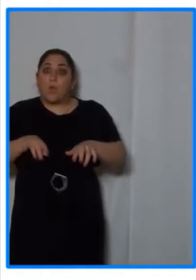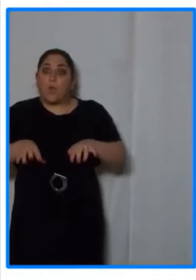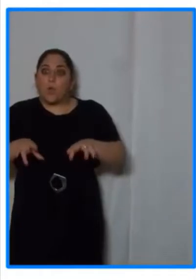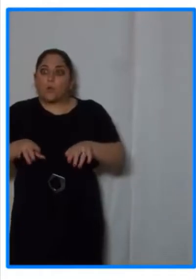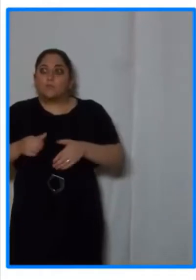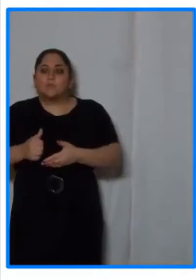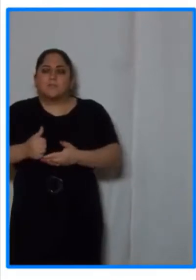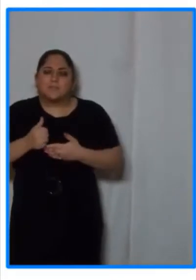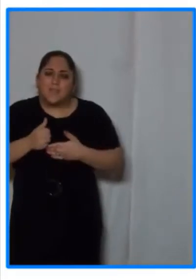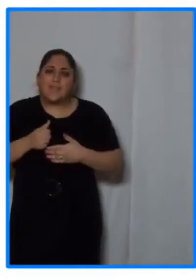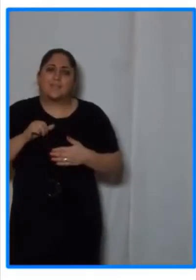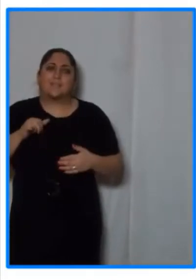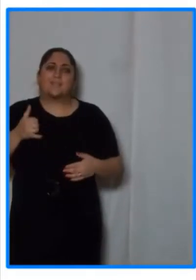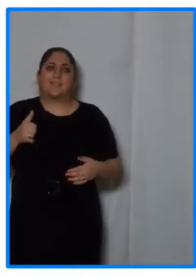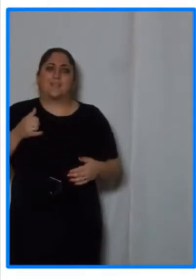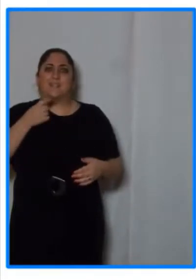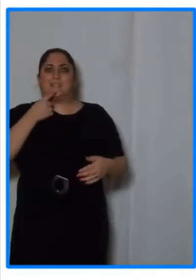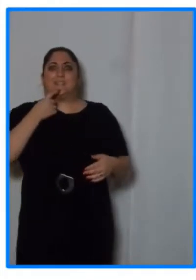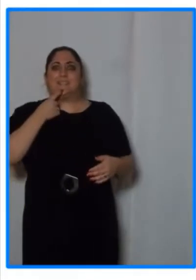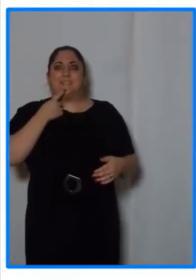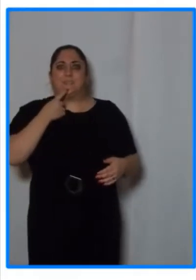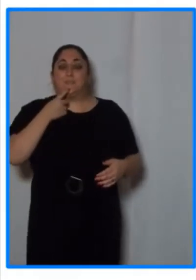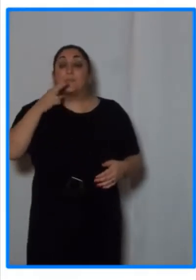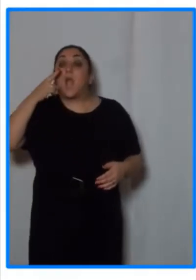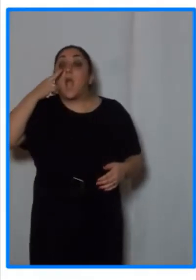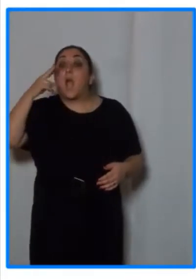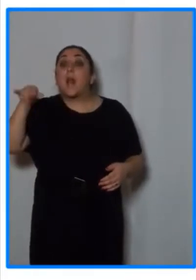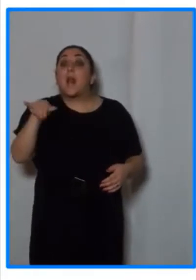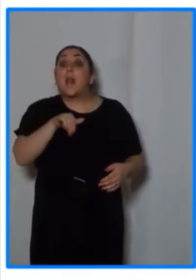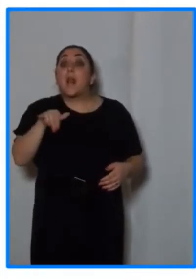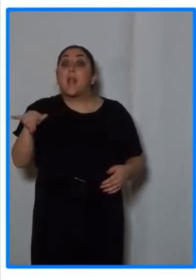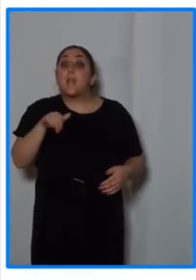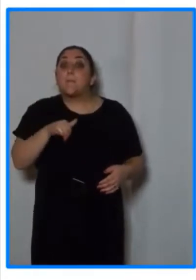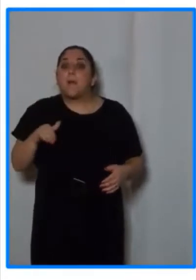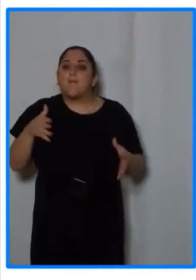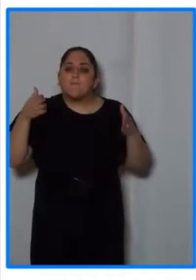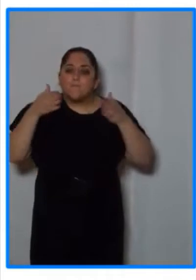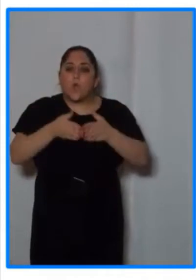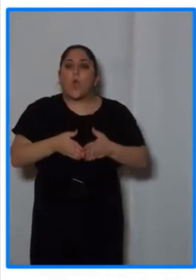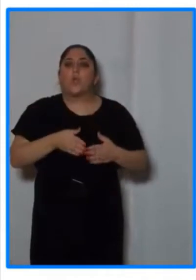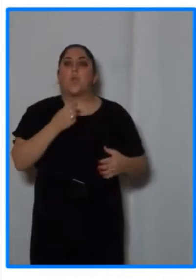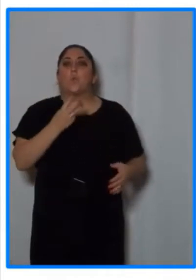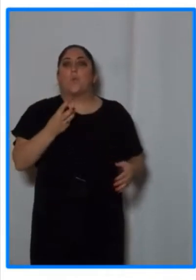able to, for instance, see which element is in focus when you're tapping on the website.